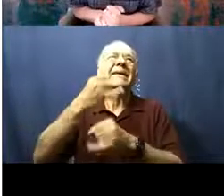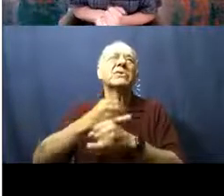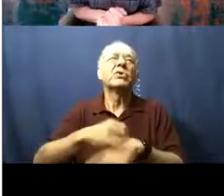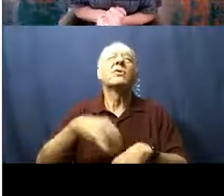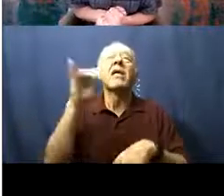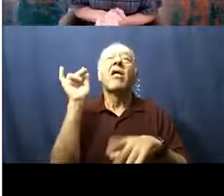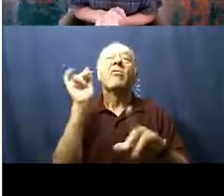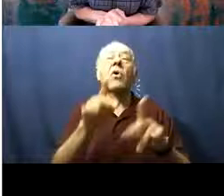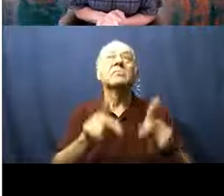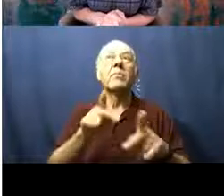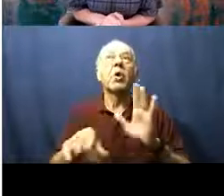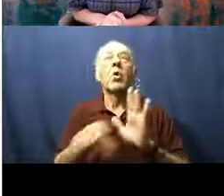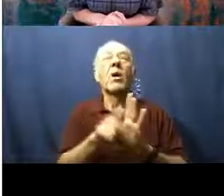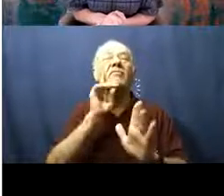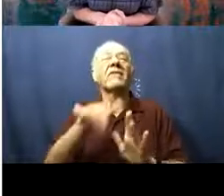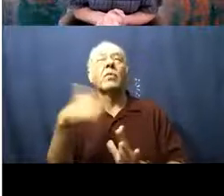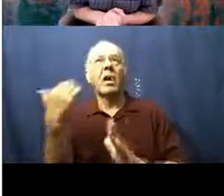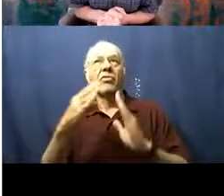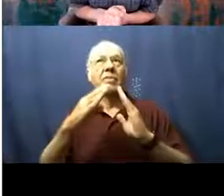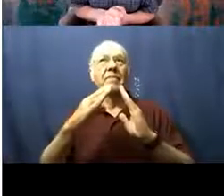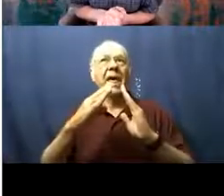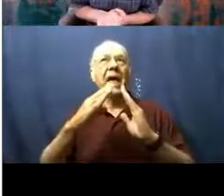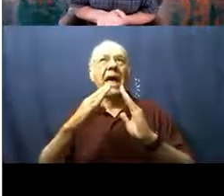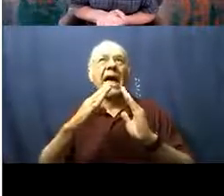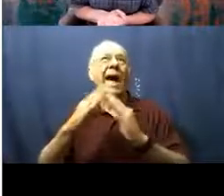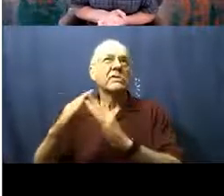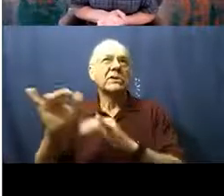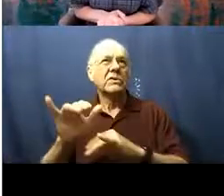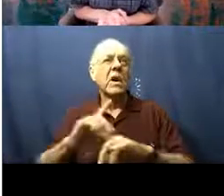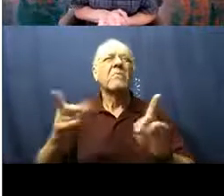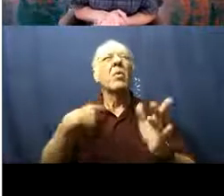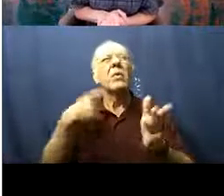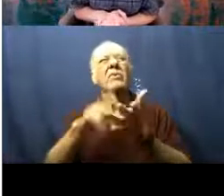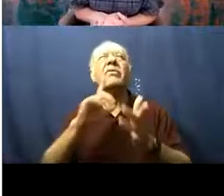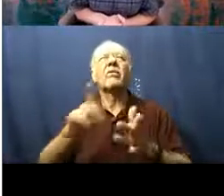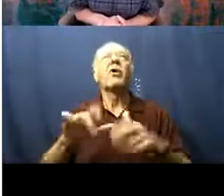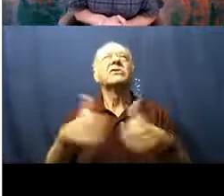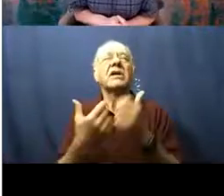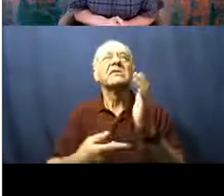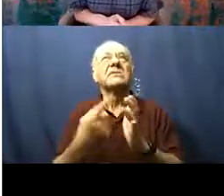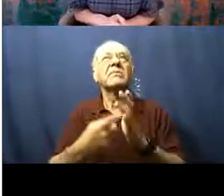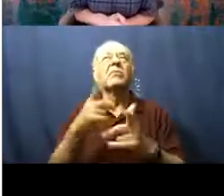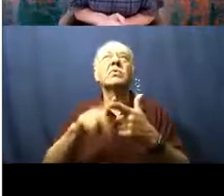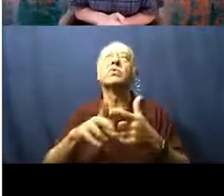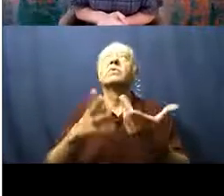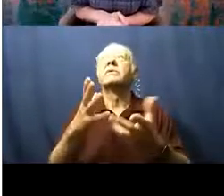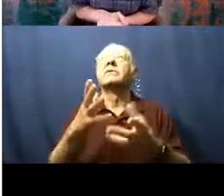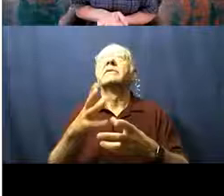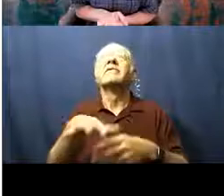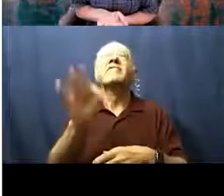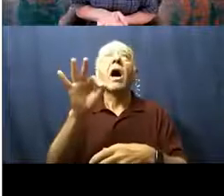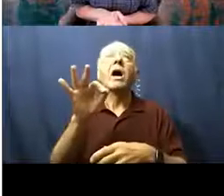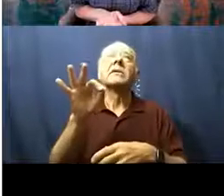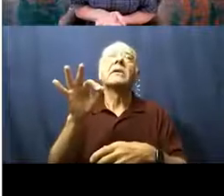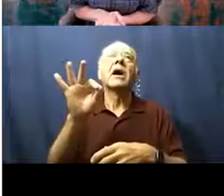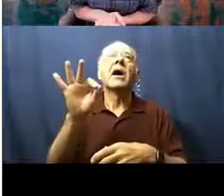qualify for other housing as well. But we recognize that there are challenges sometimes in accessing subsidized housing,